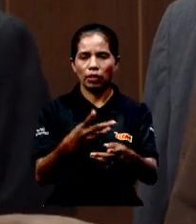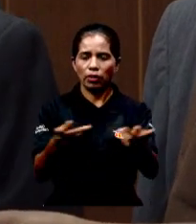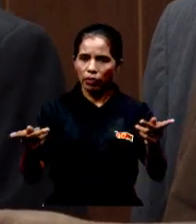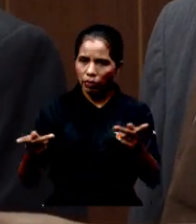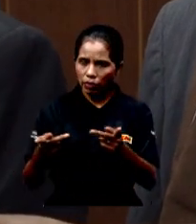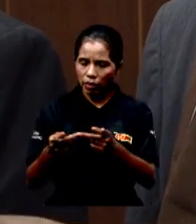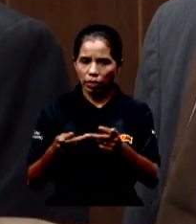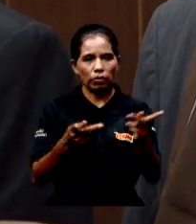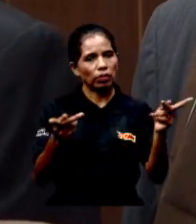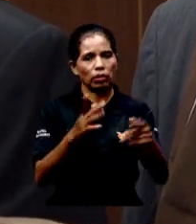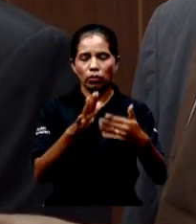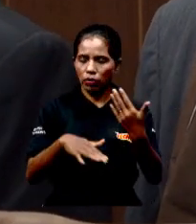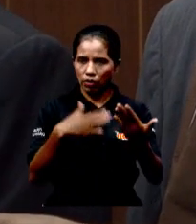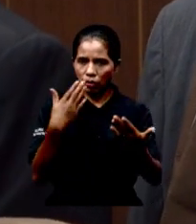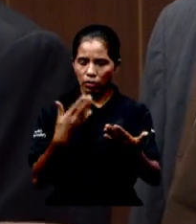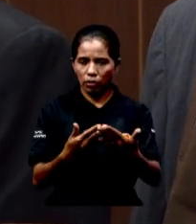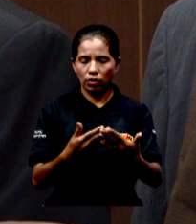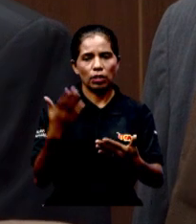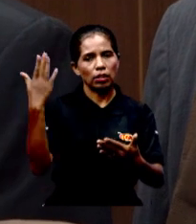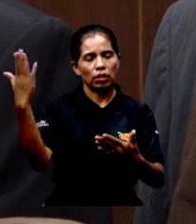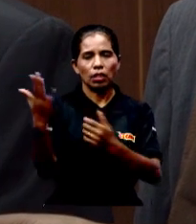many sectors in Bangladesh.